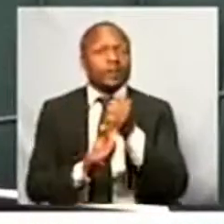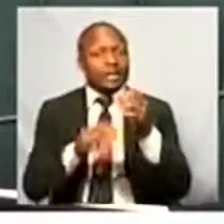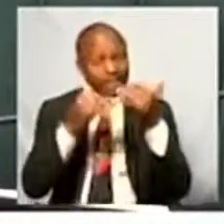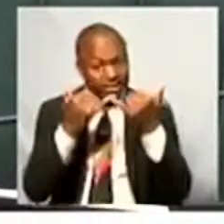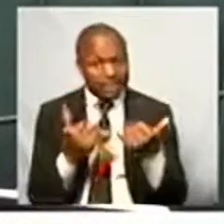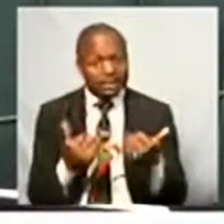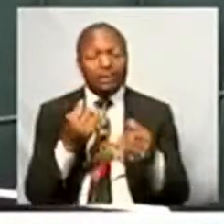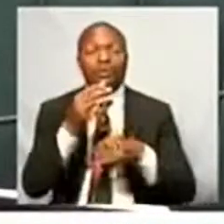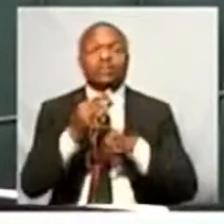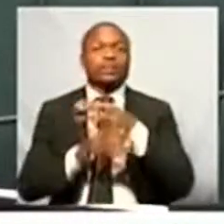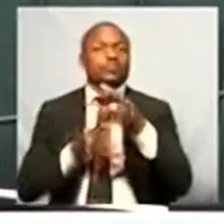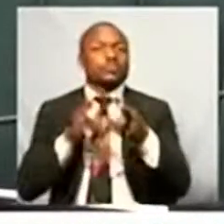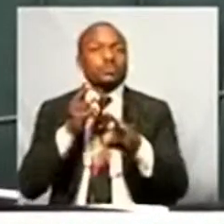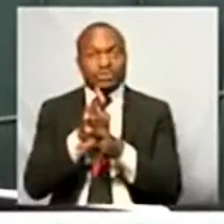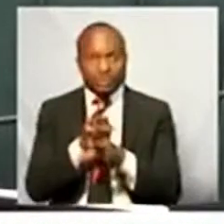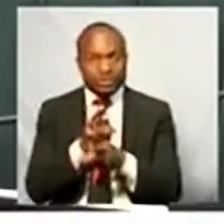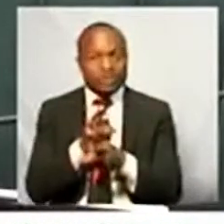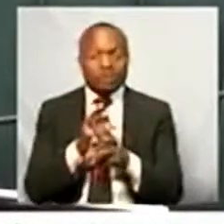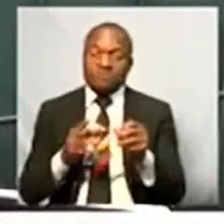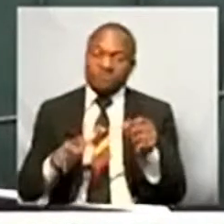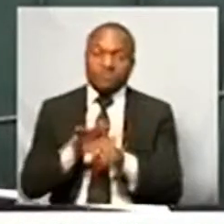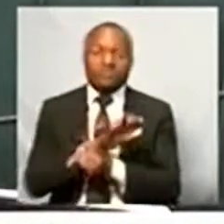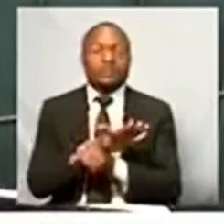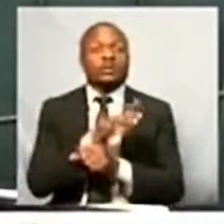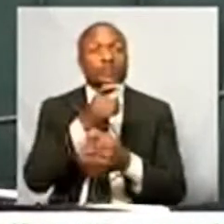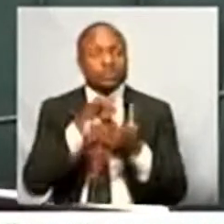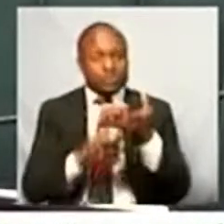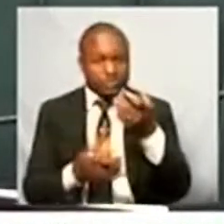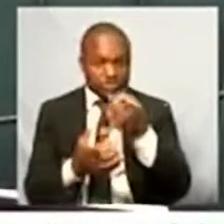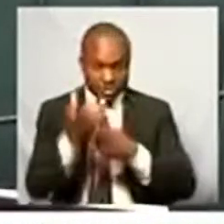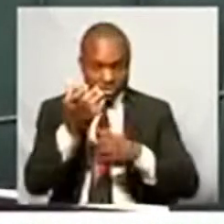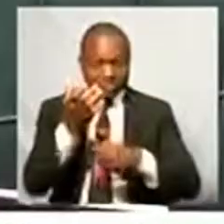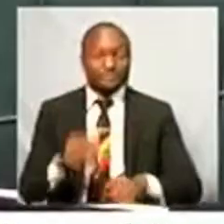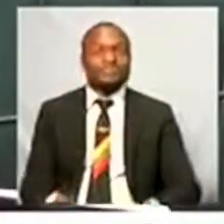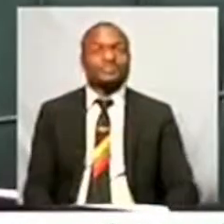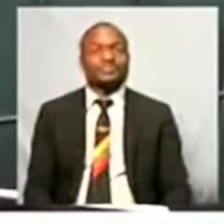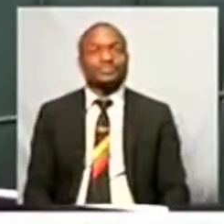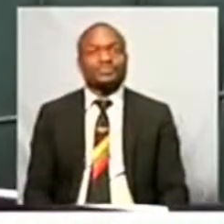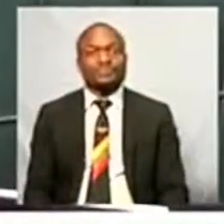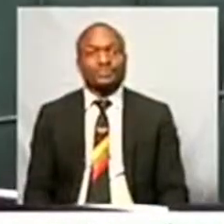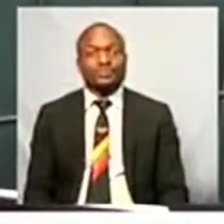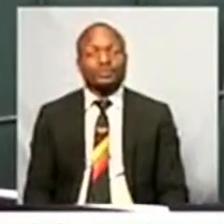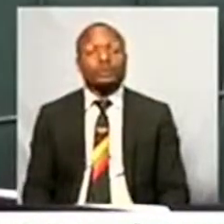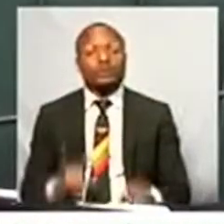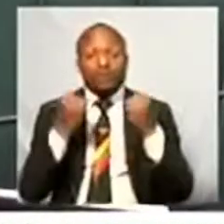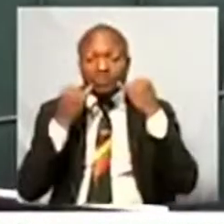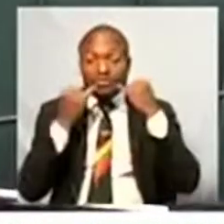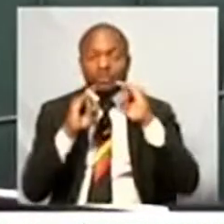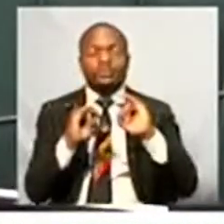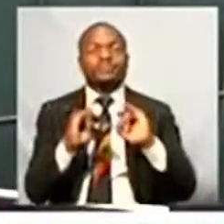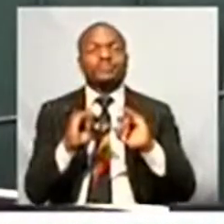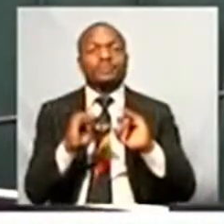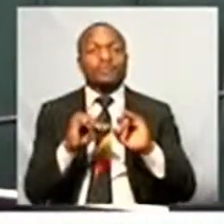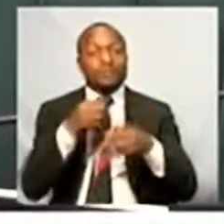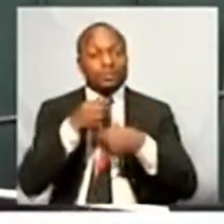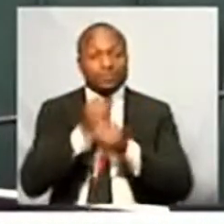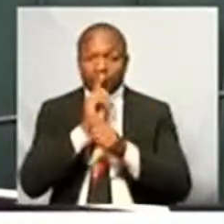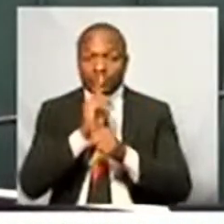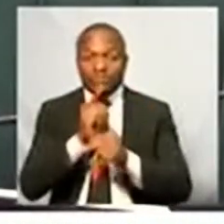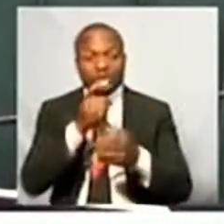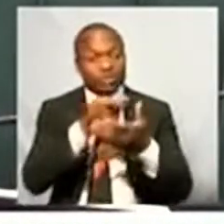in the world of fully consultations. So we were told to make sure that